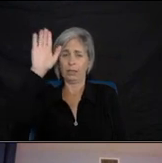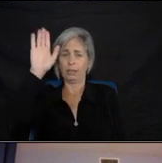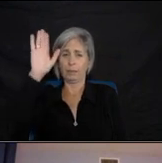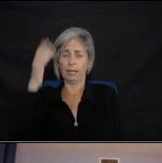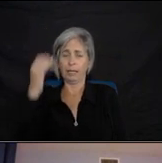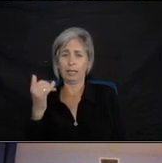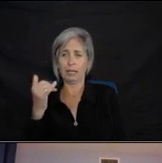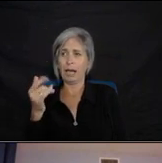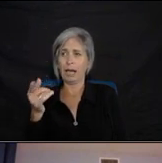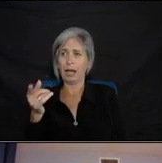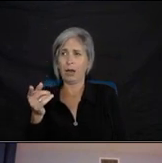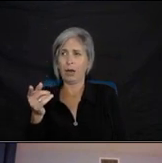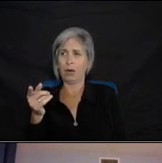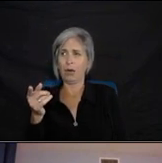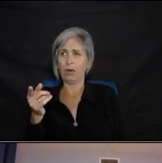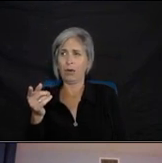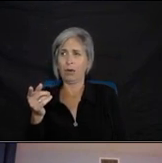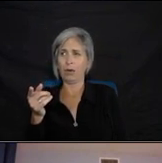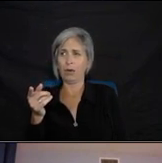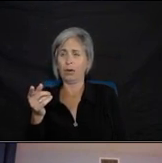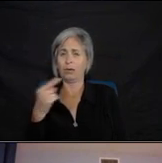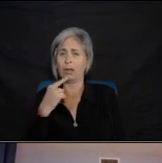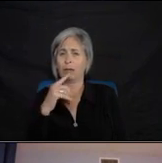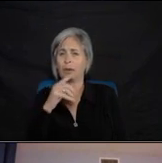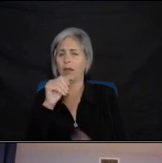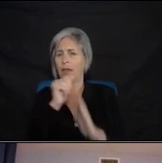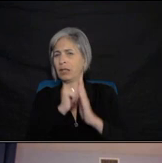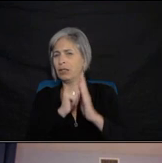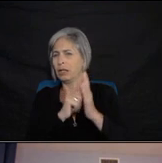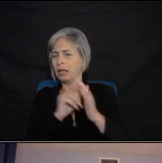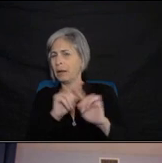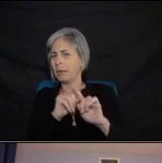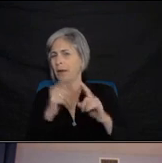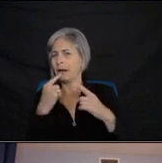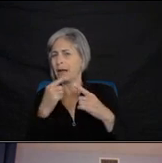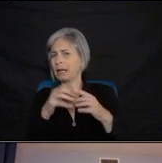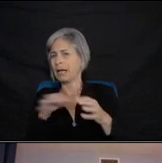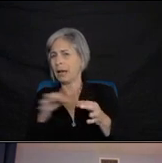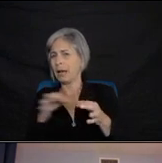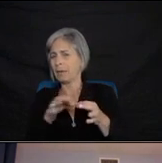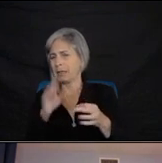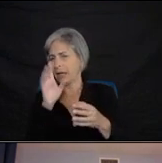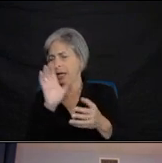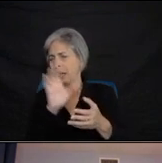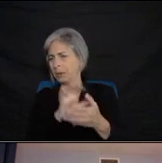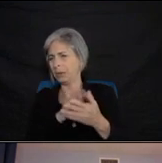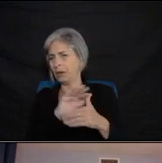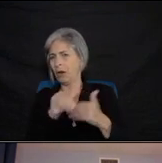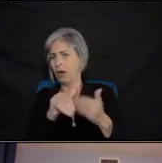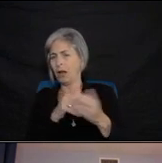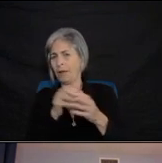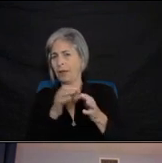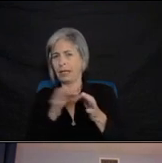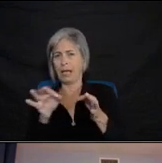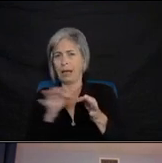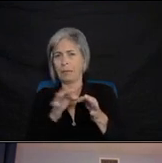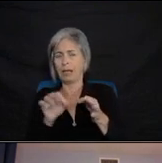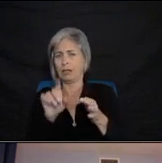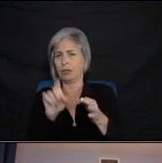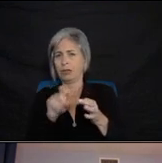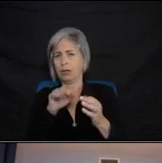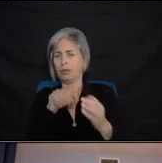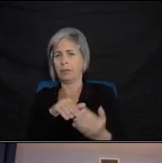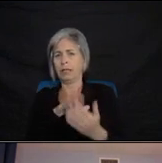know we've been moved up on the agenda, but as a comment, I believe that all of these comments should have been